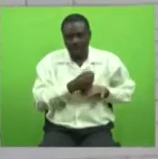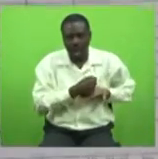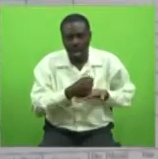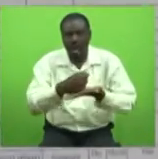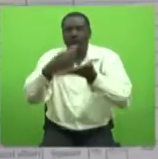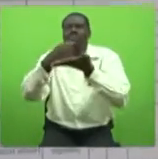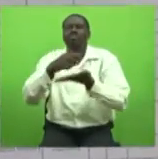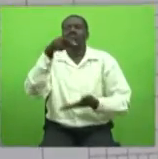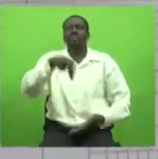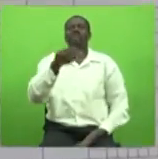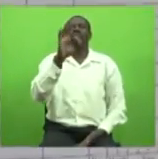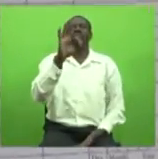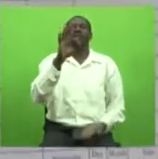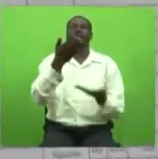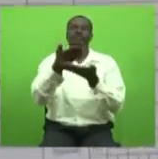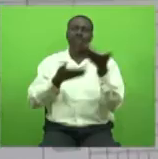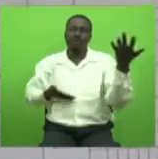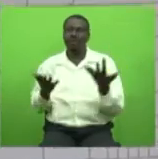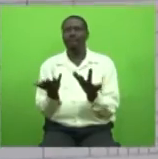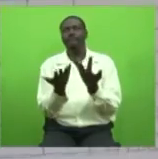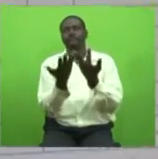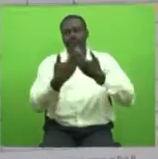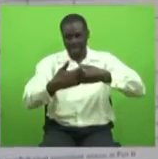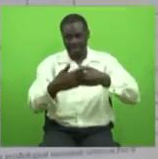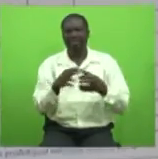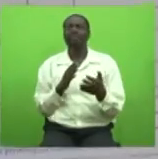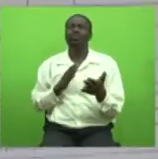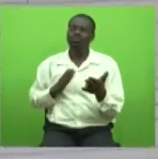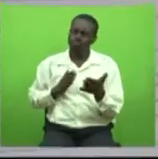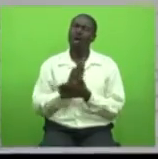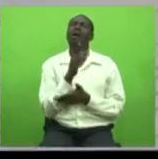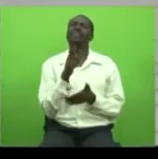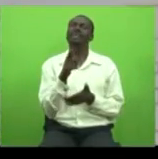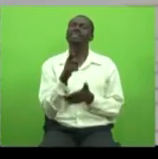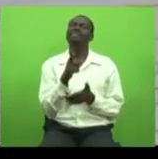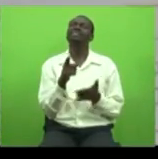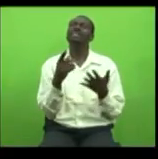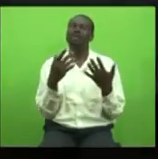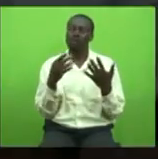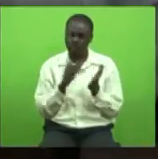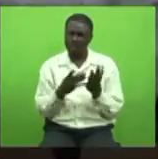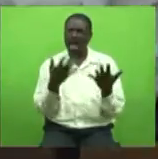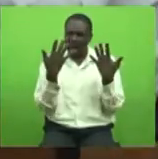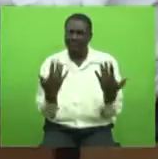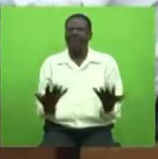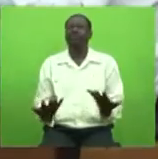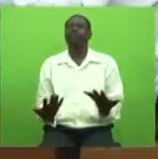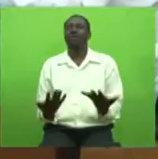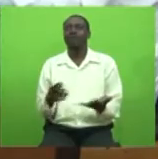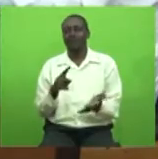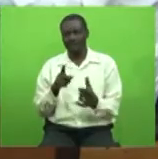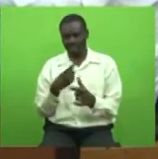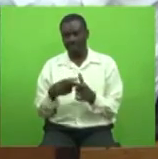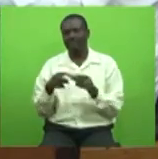the relevant details are available and taken at the first contact of the survivor with the health